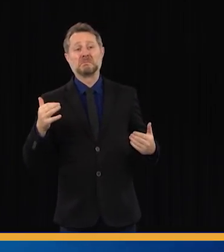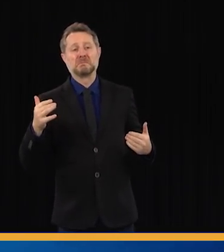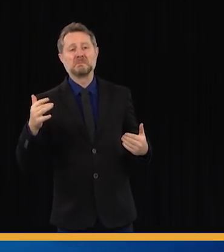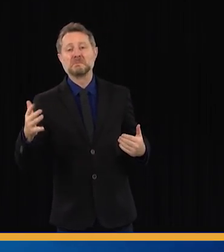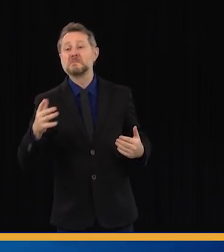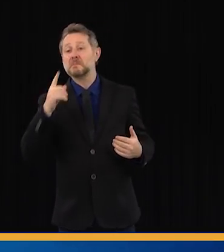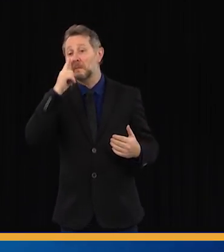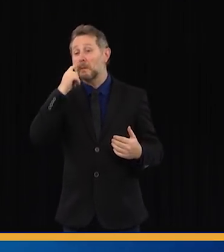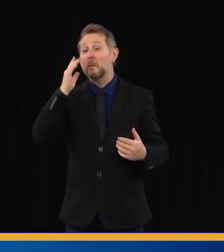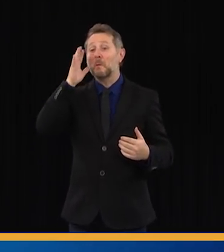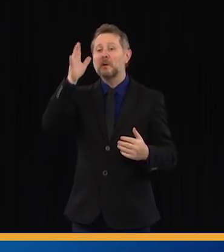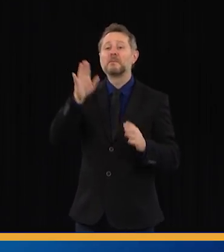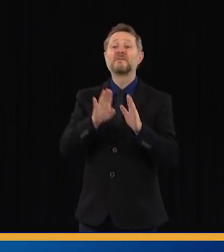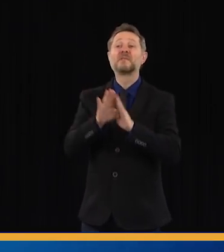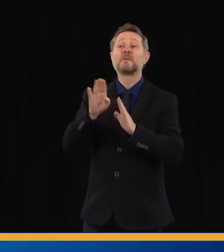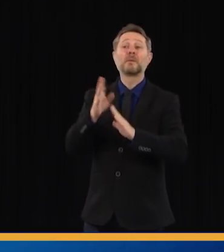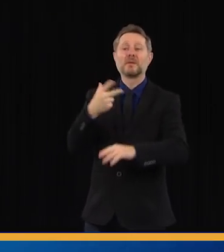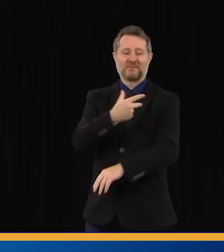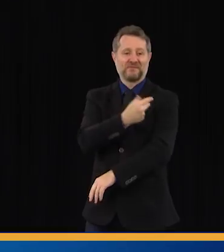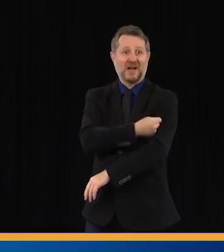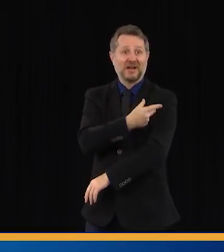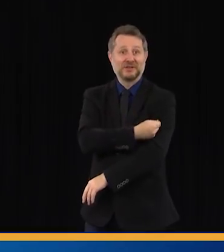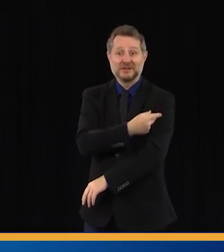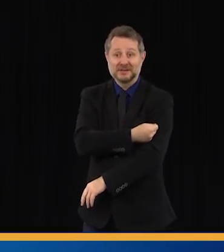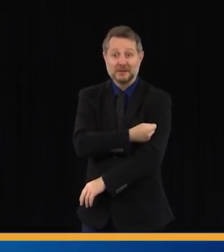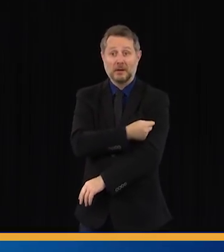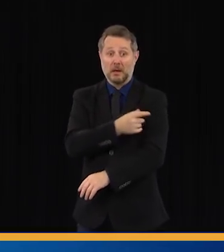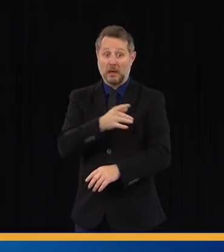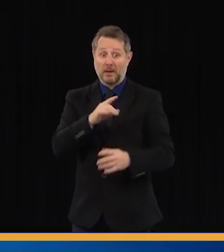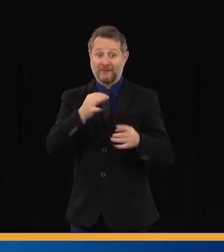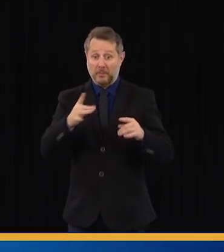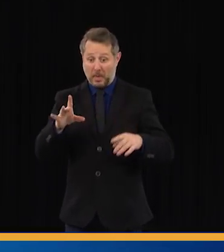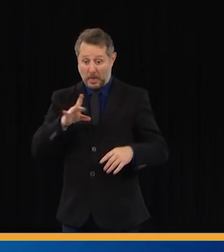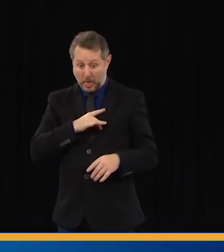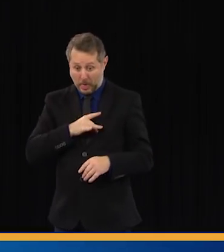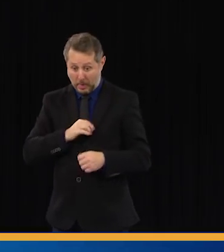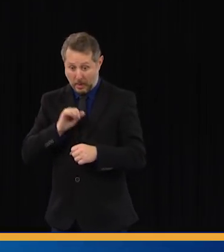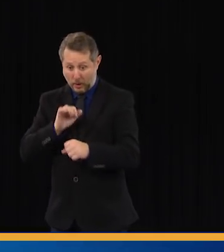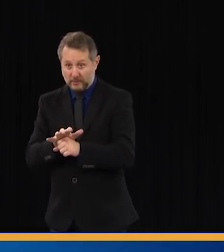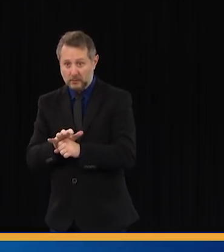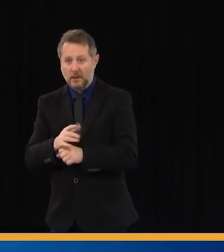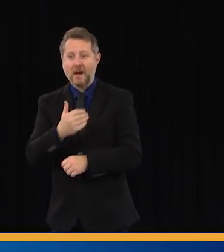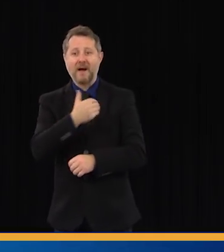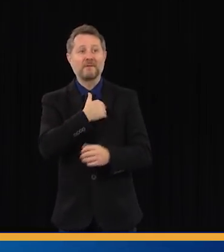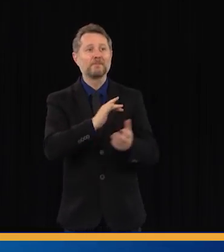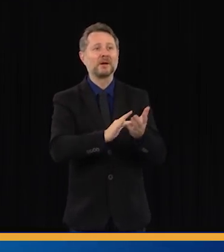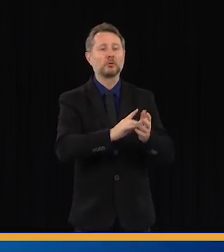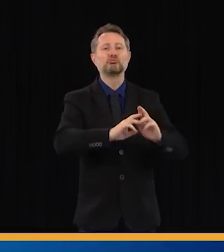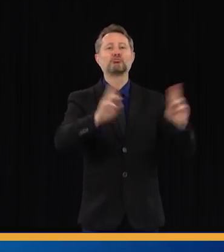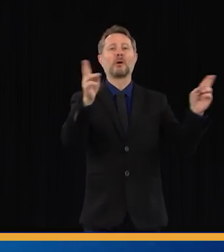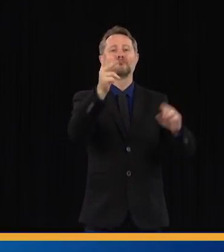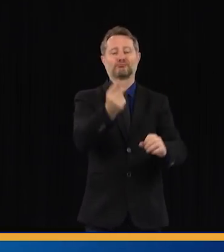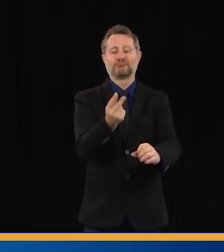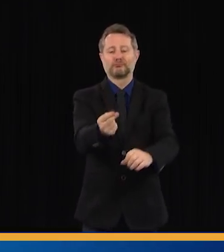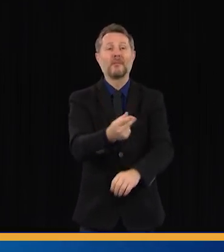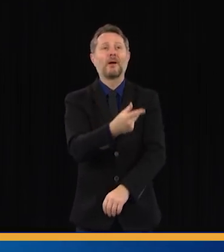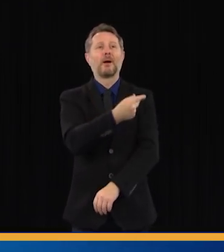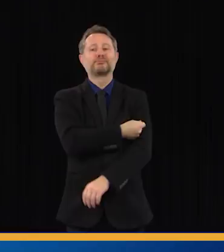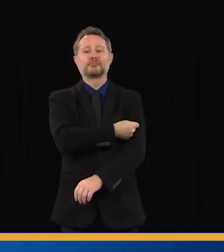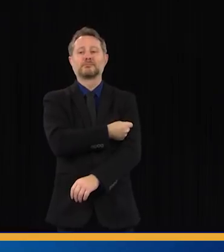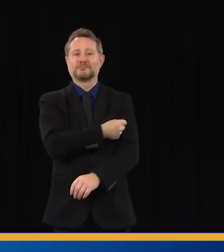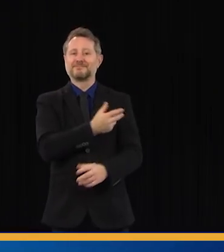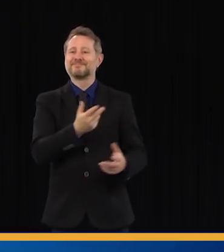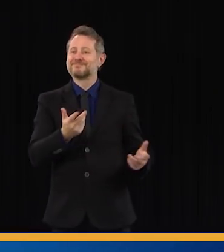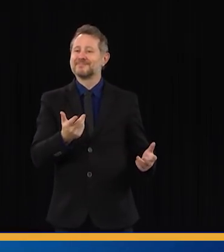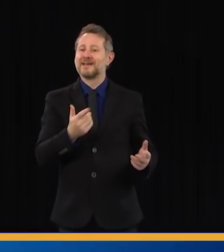treatment, that you can get sick, but they found an antiviral medication